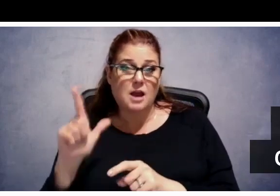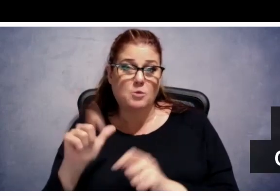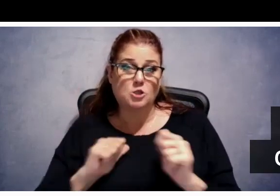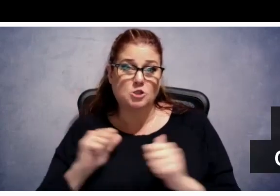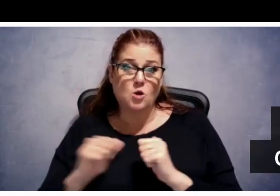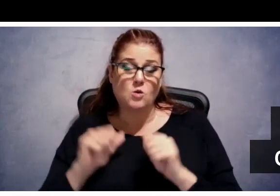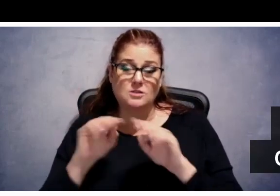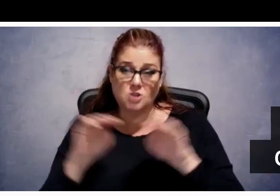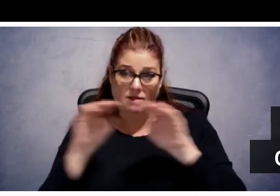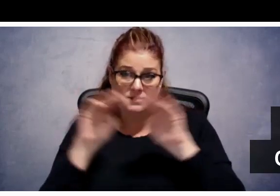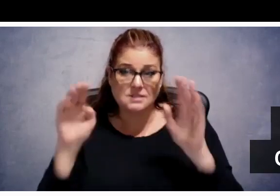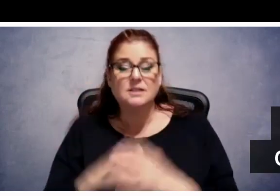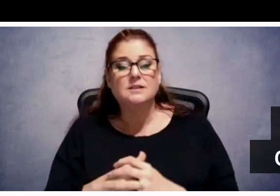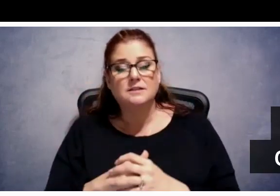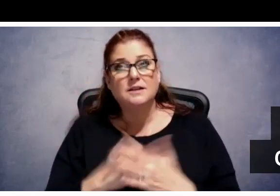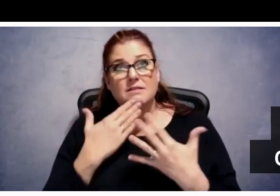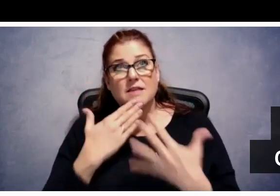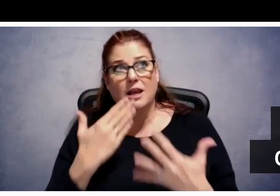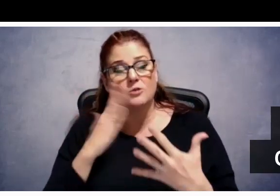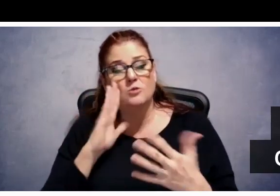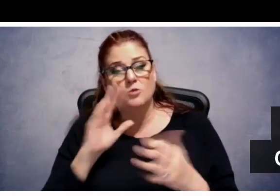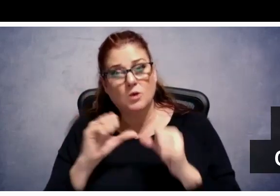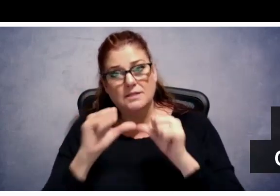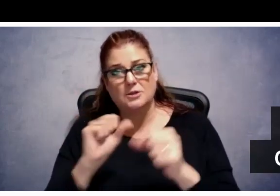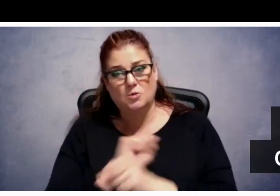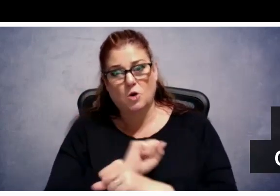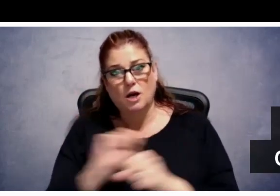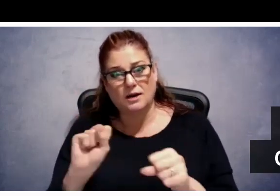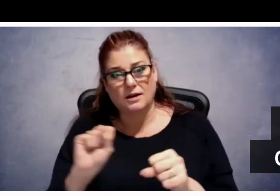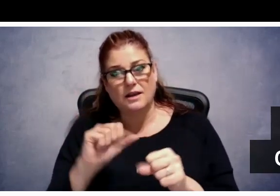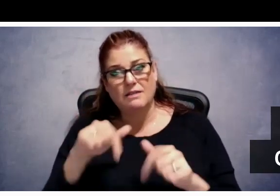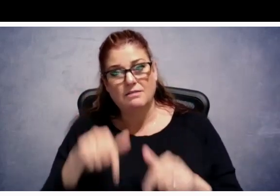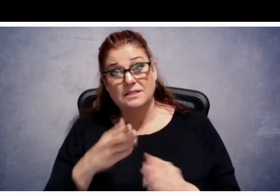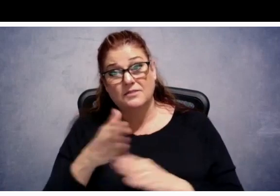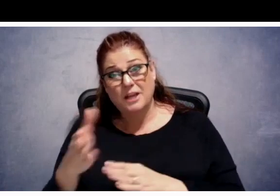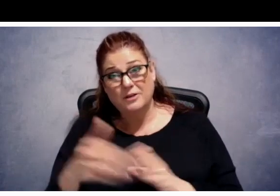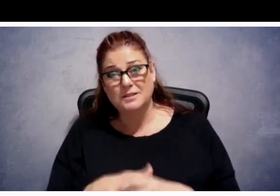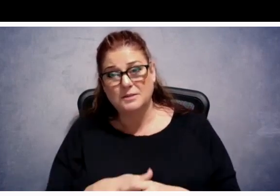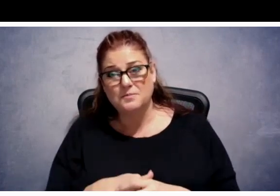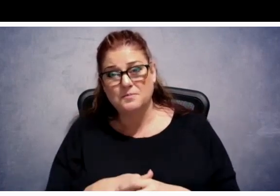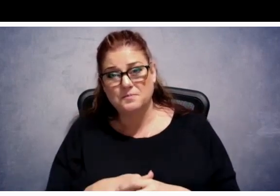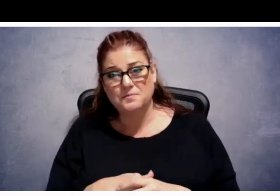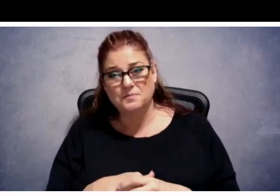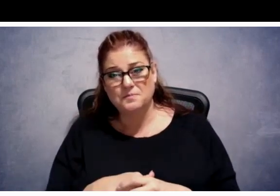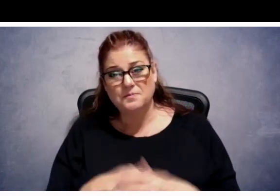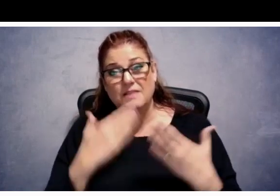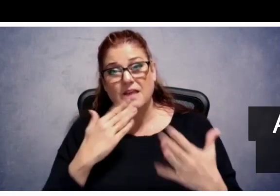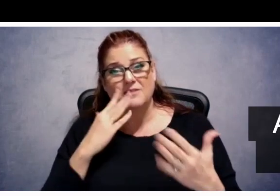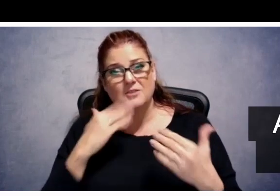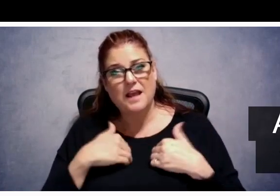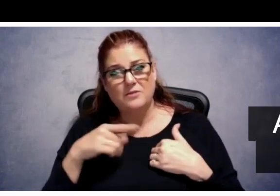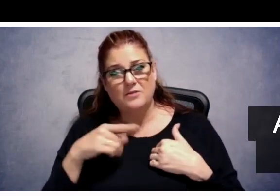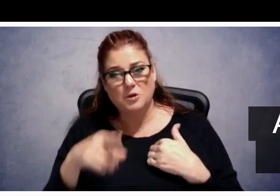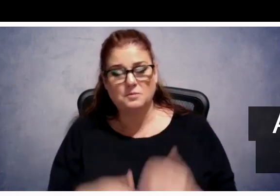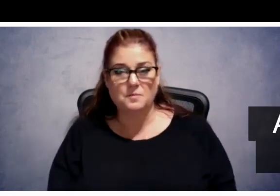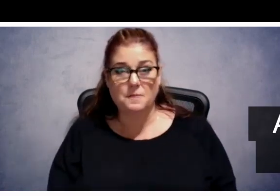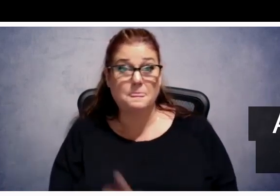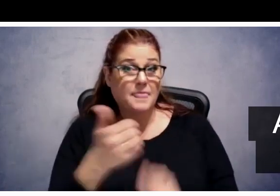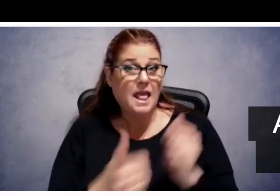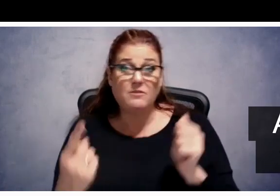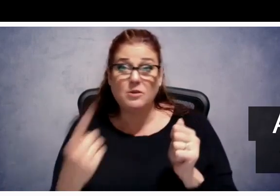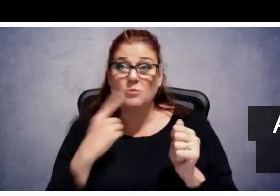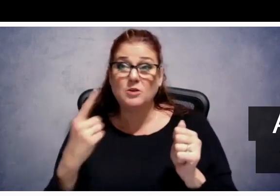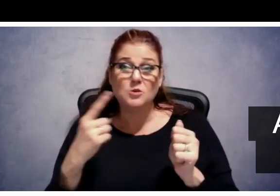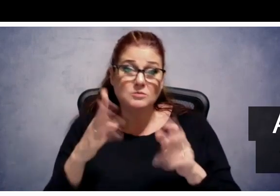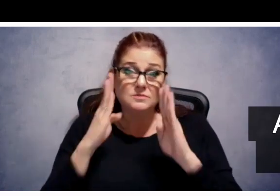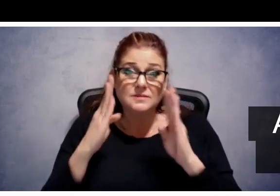shelves. We look forward to your continued work in this field, and we're thankful to have you. And everyone who tuned